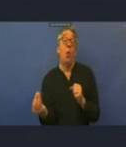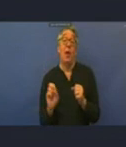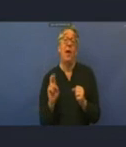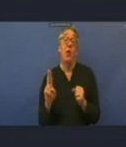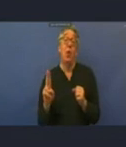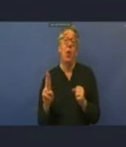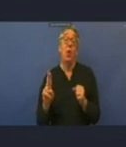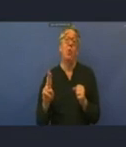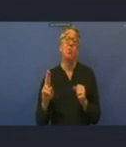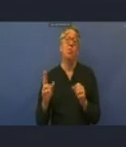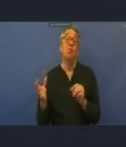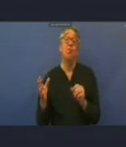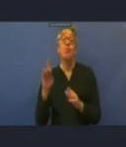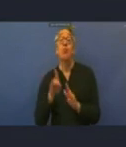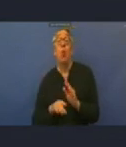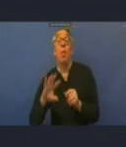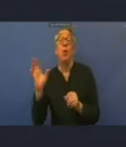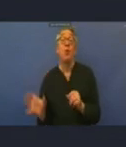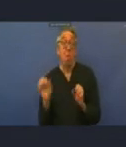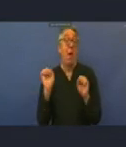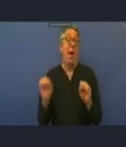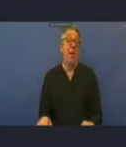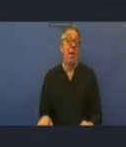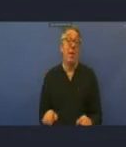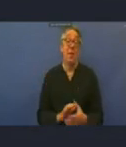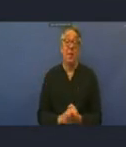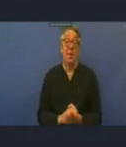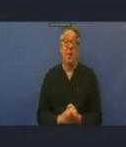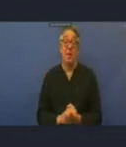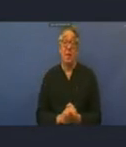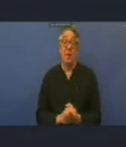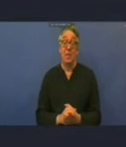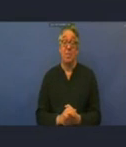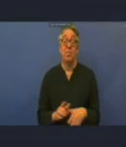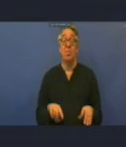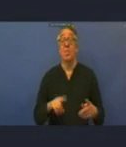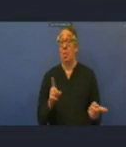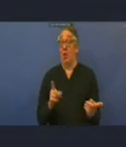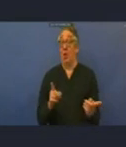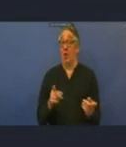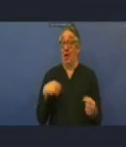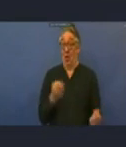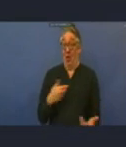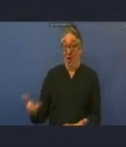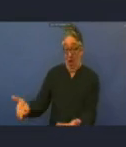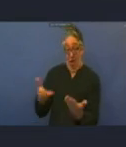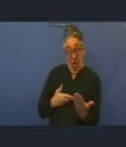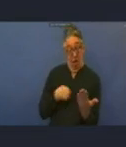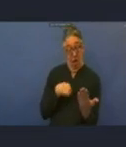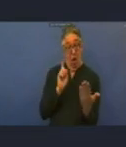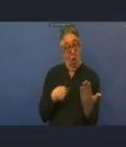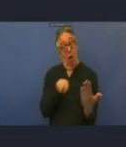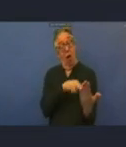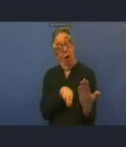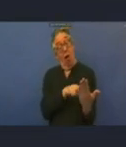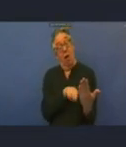Union. But of course, we need the expert will evaluate the added value of this country in the project. And if